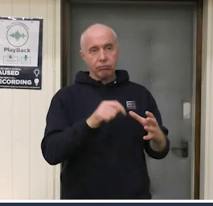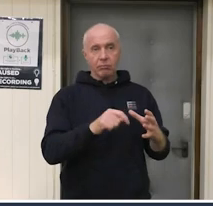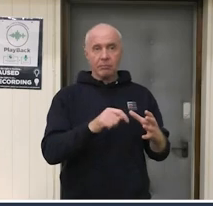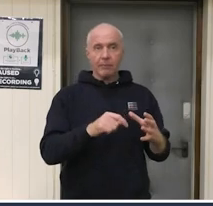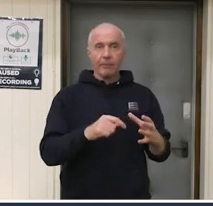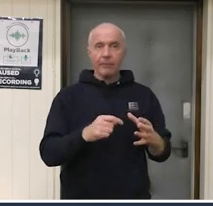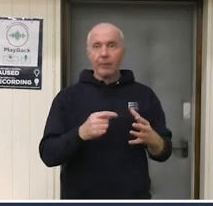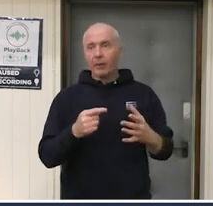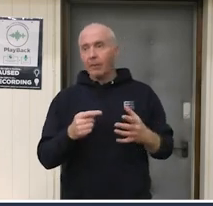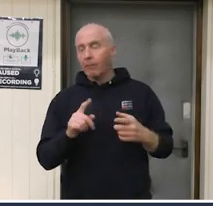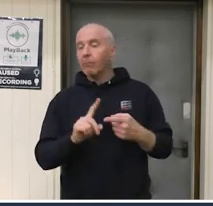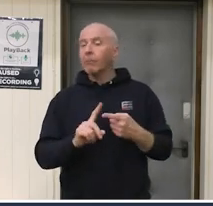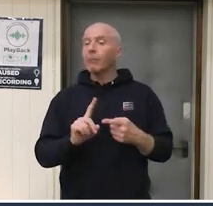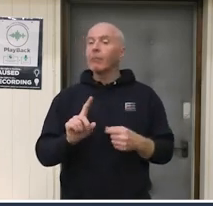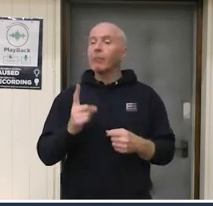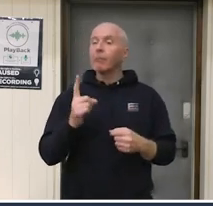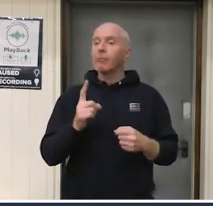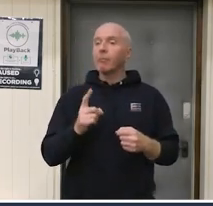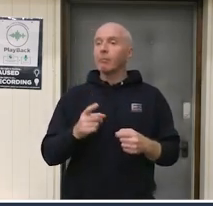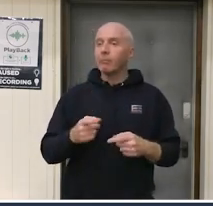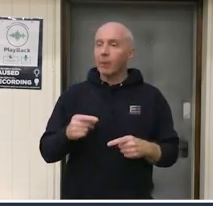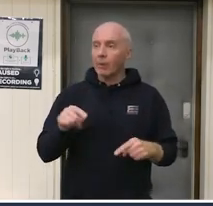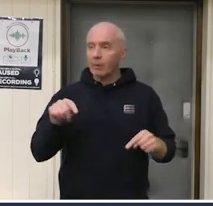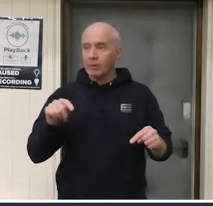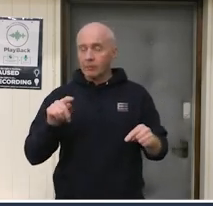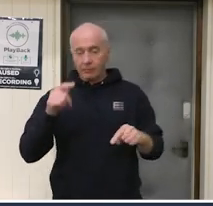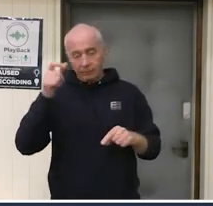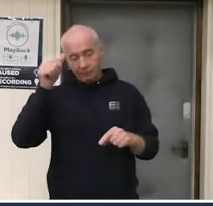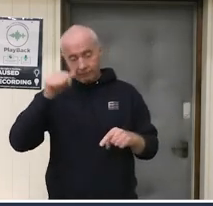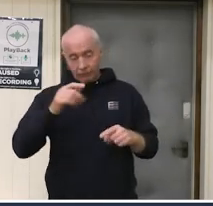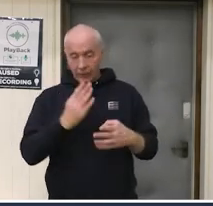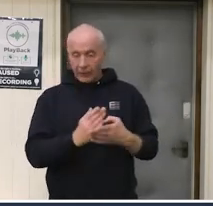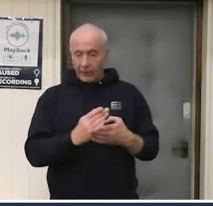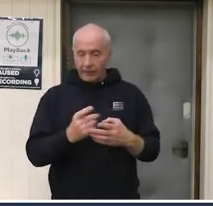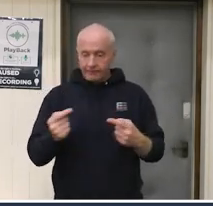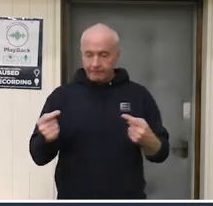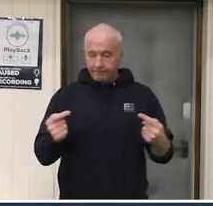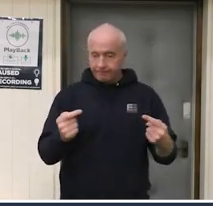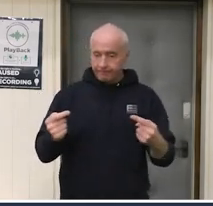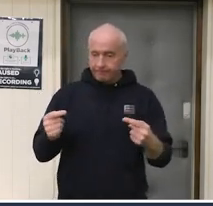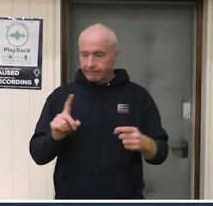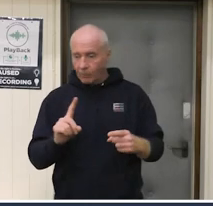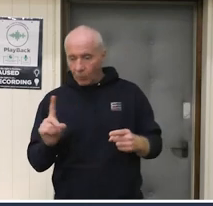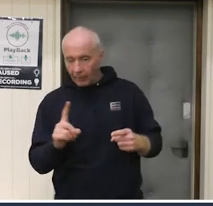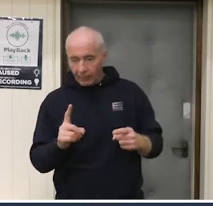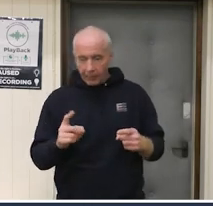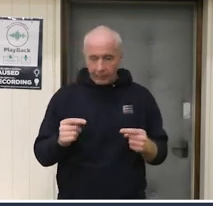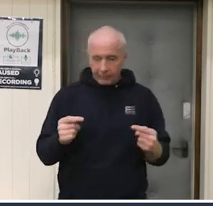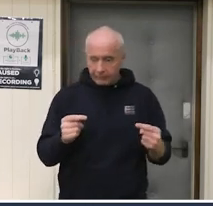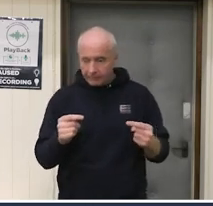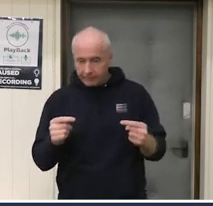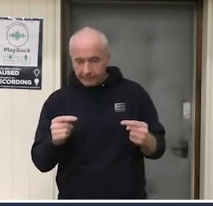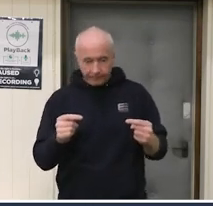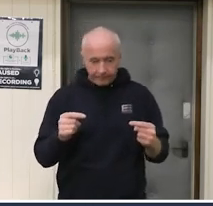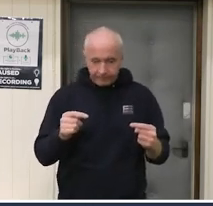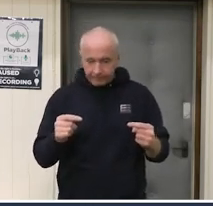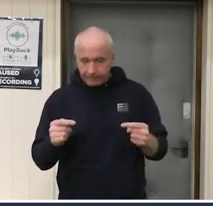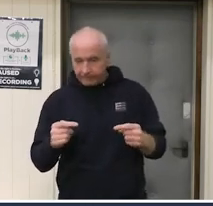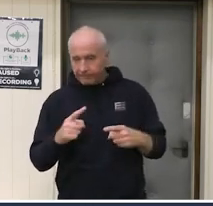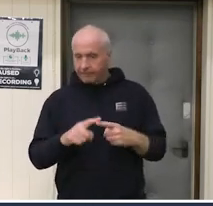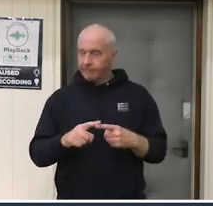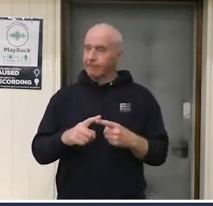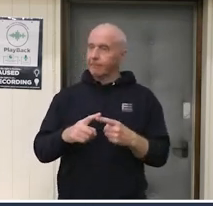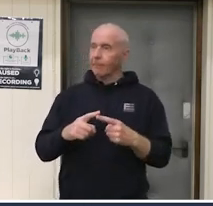But obviously we're in competition with EV and stuff like that as well. So we'll have to have a scrap somewhere along the line.